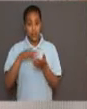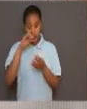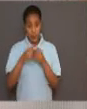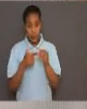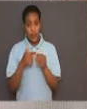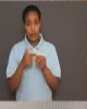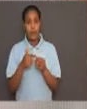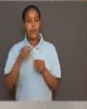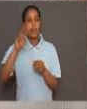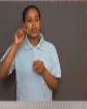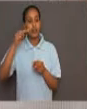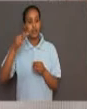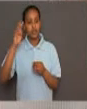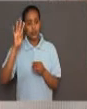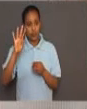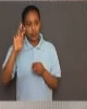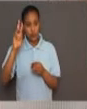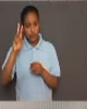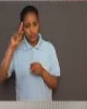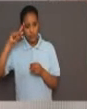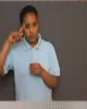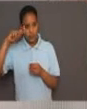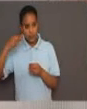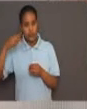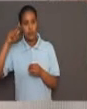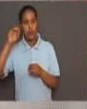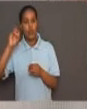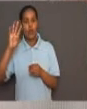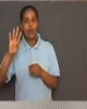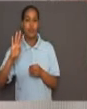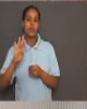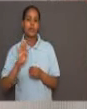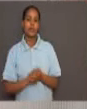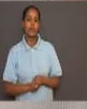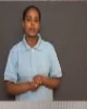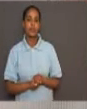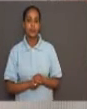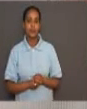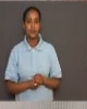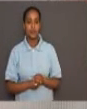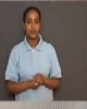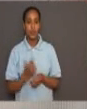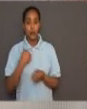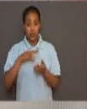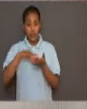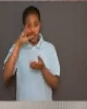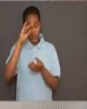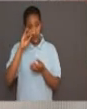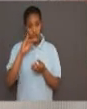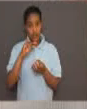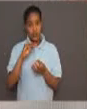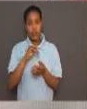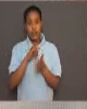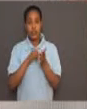about diammonium monohydrogen phosphate. We learned that